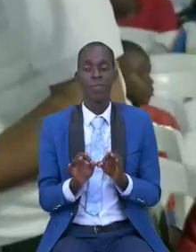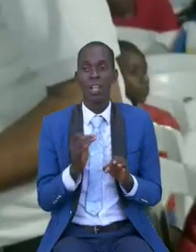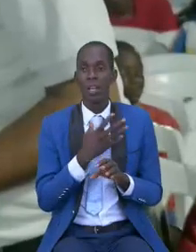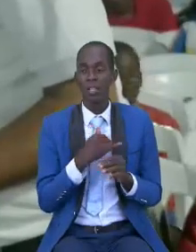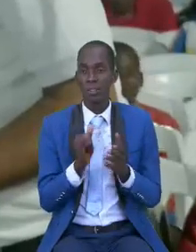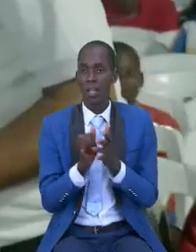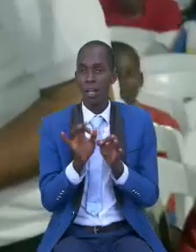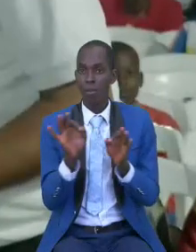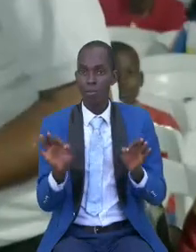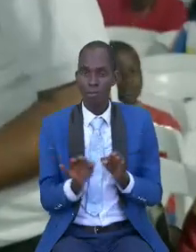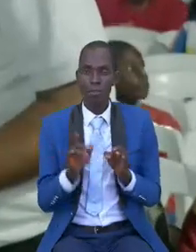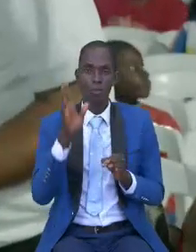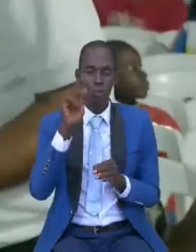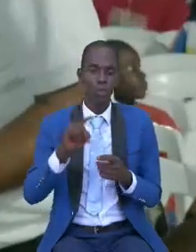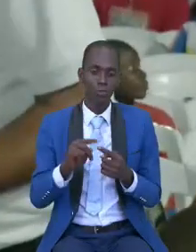Amen.